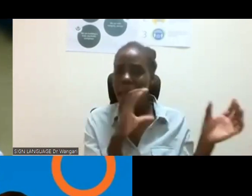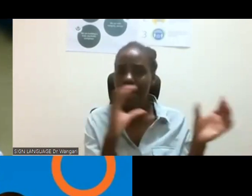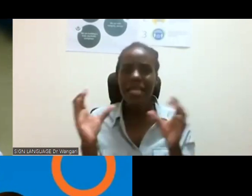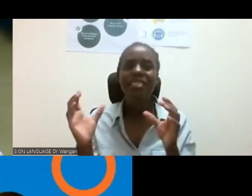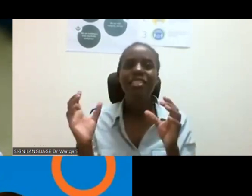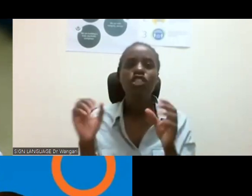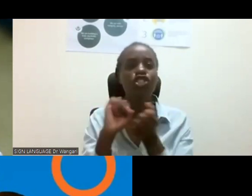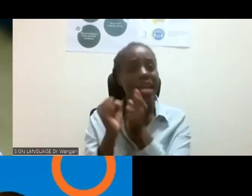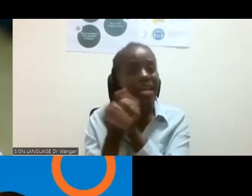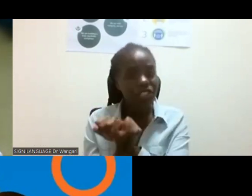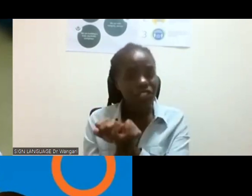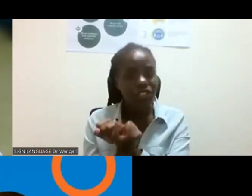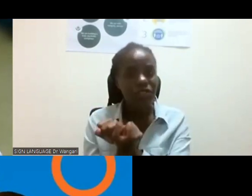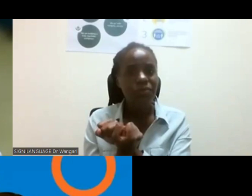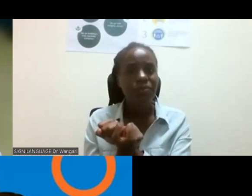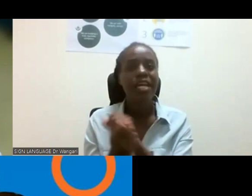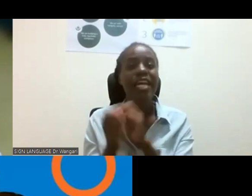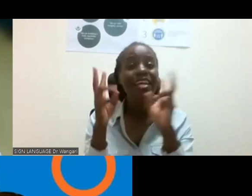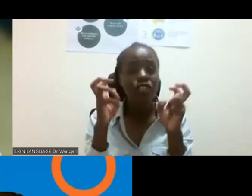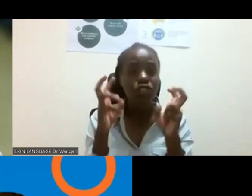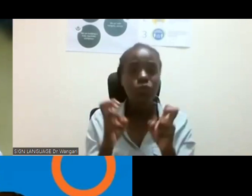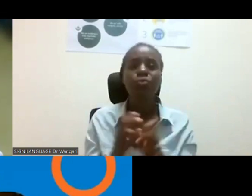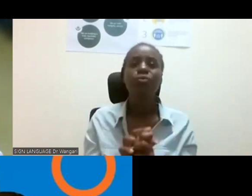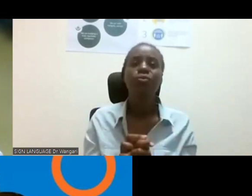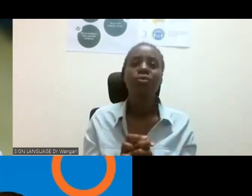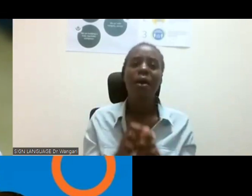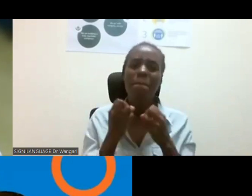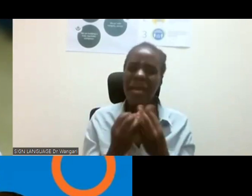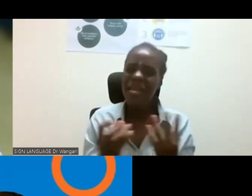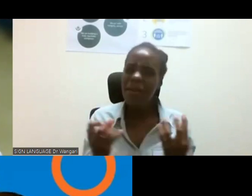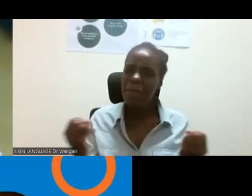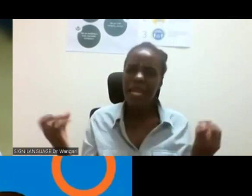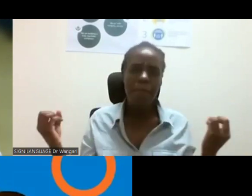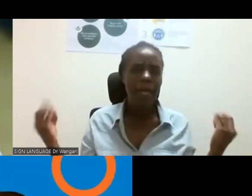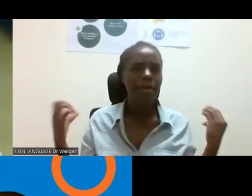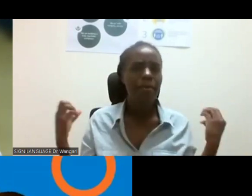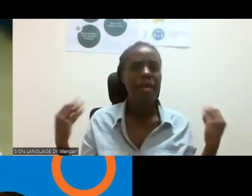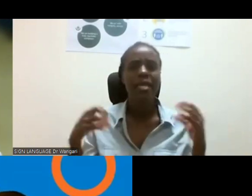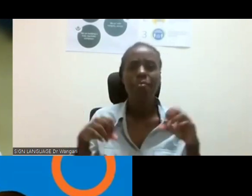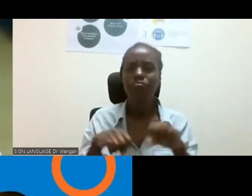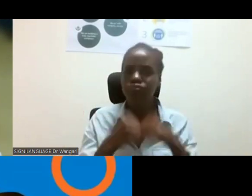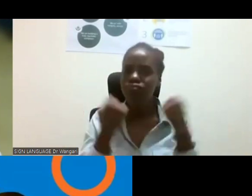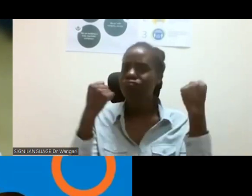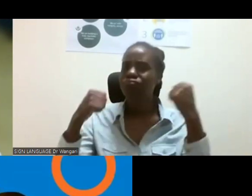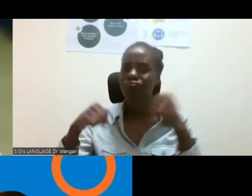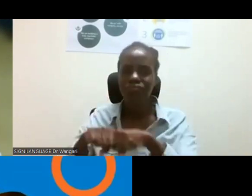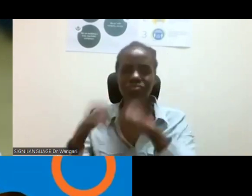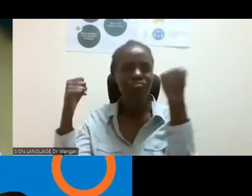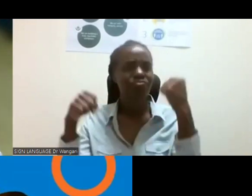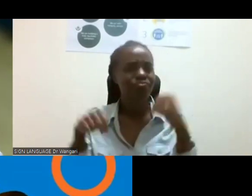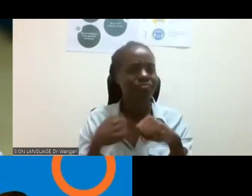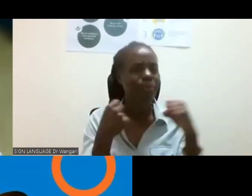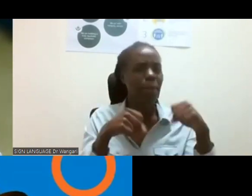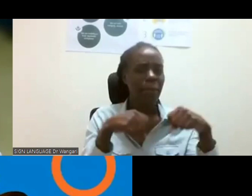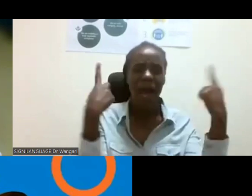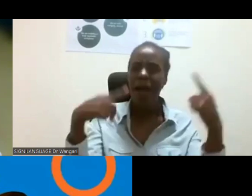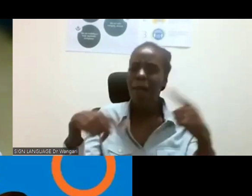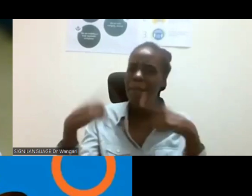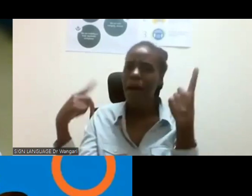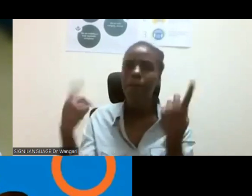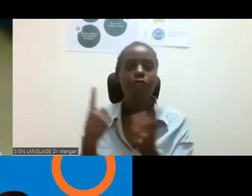climate change issues and other types of humanitarian disasters and crises. And these are